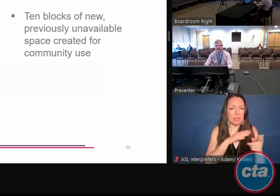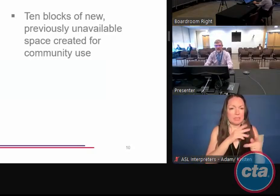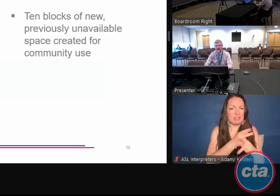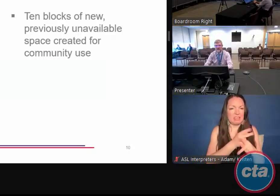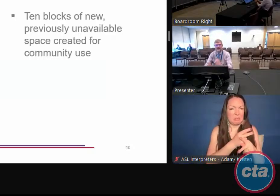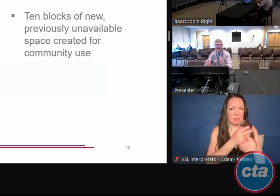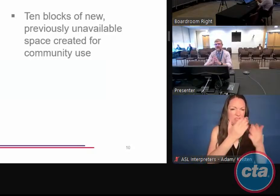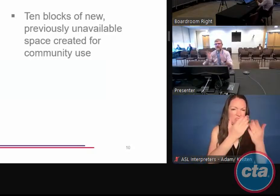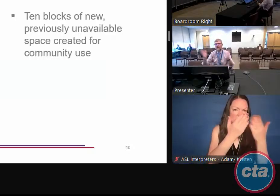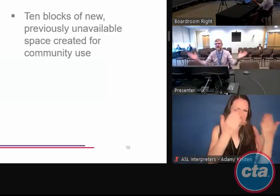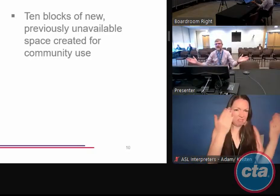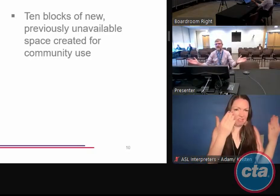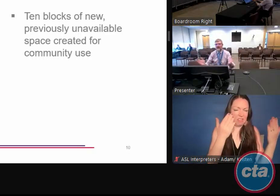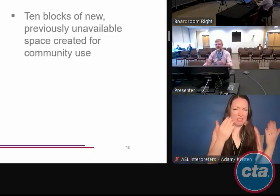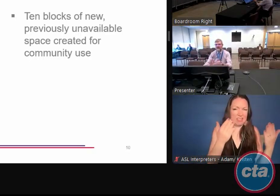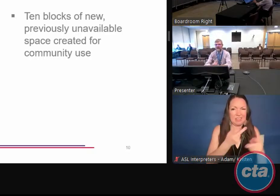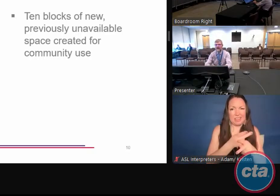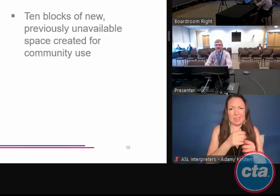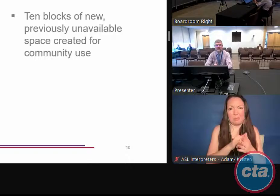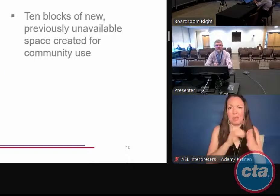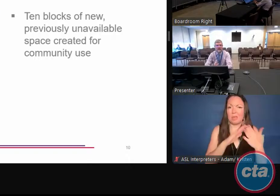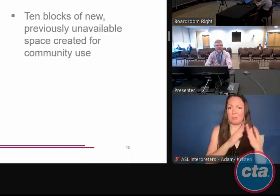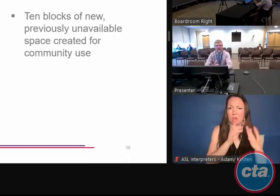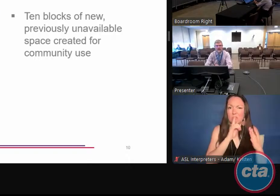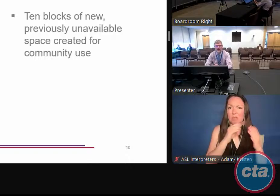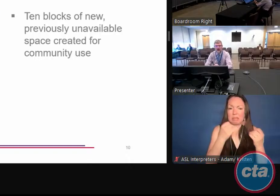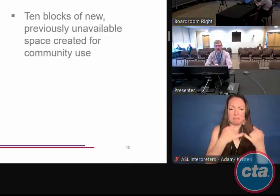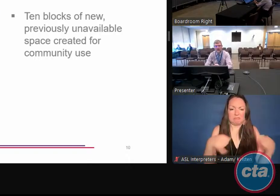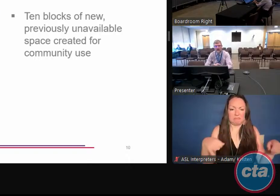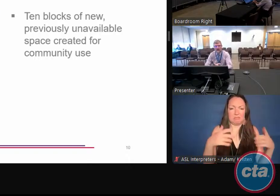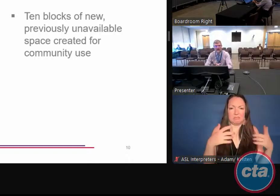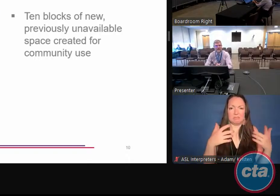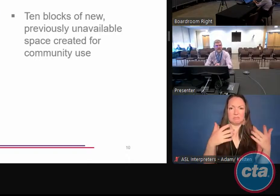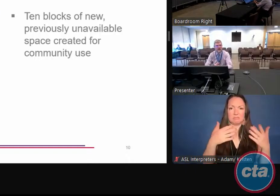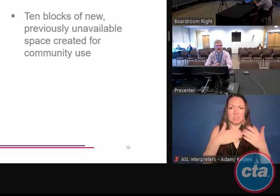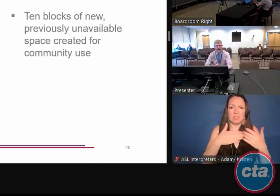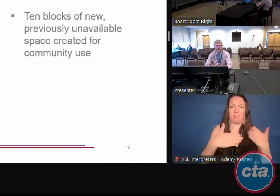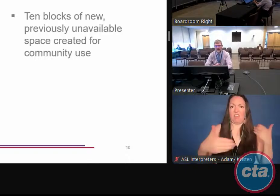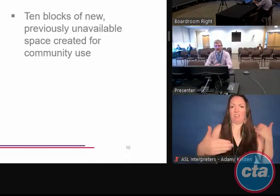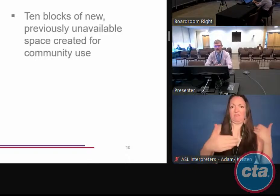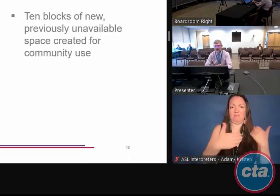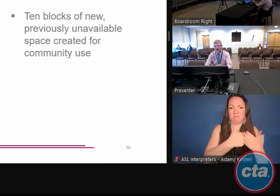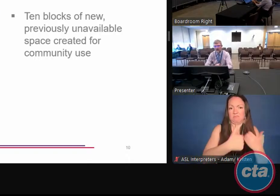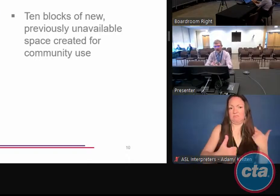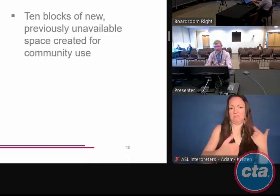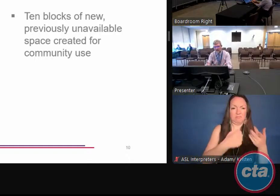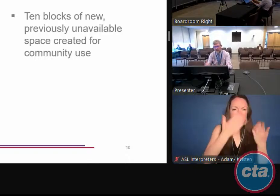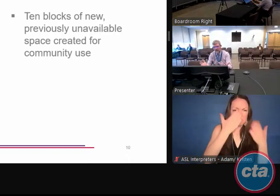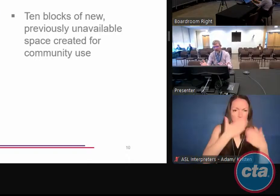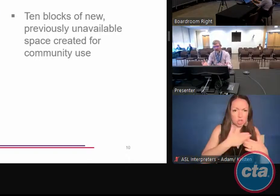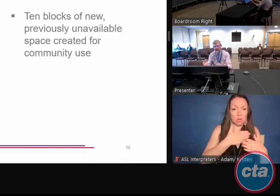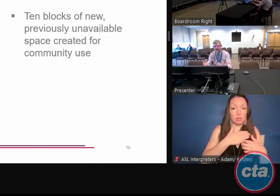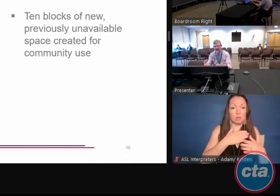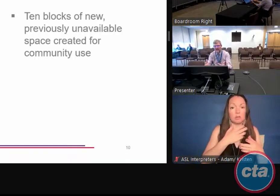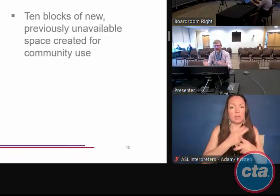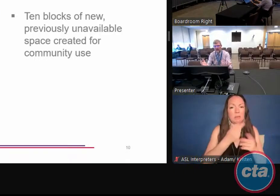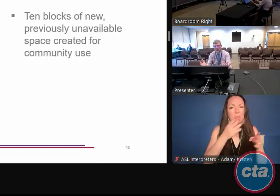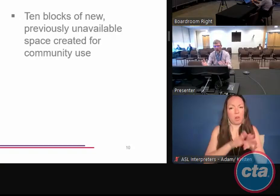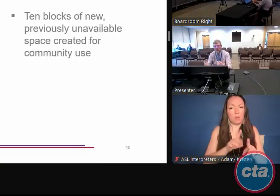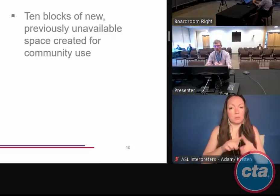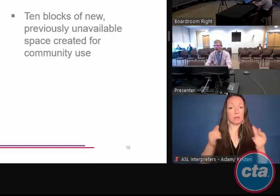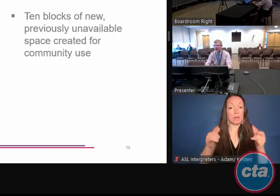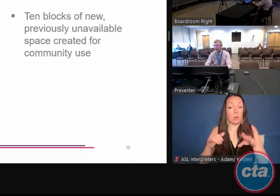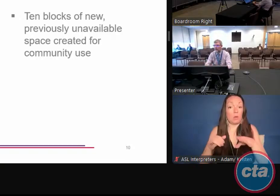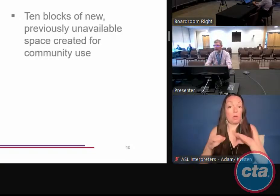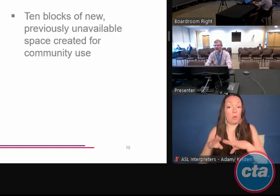really something that's kept that community divided fundamentally for years. It kept it dark, it kept it enclosed, but now you can see the difference just having the